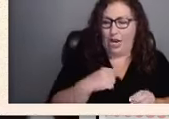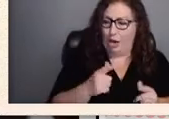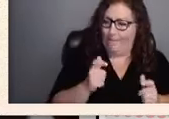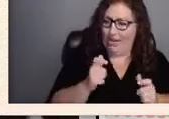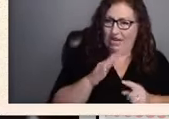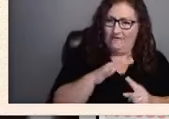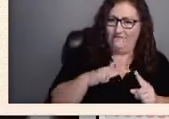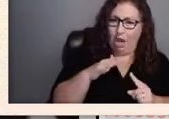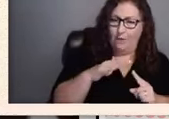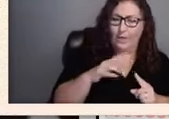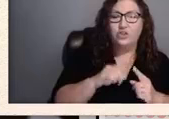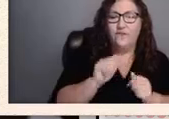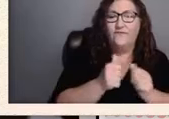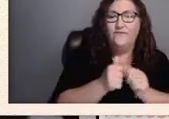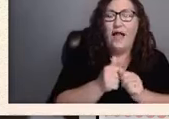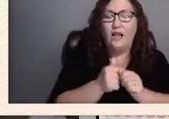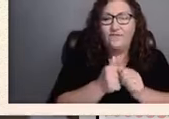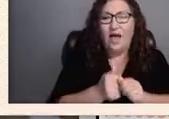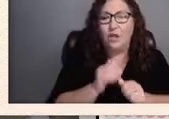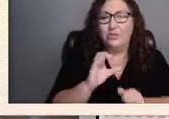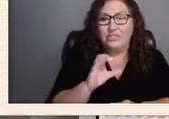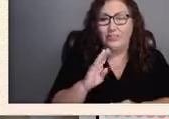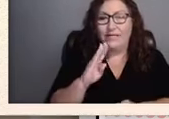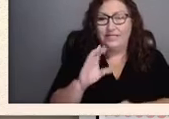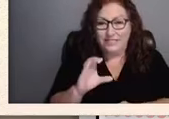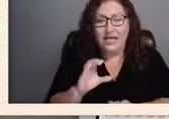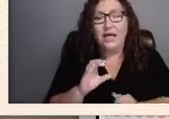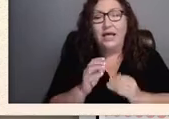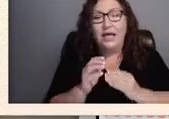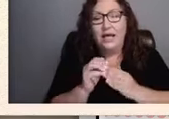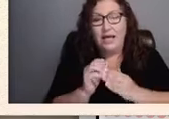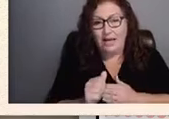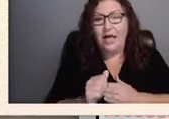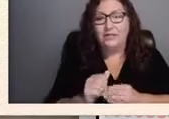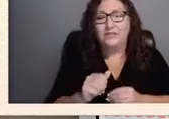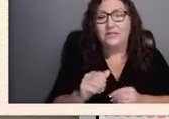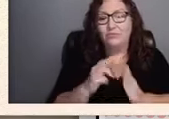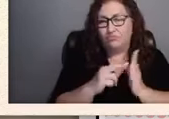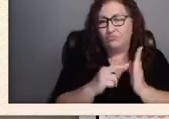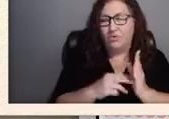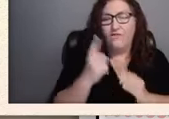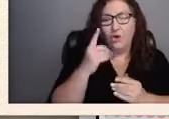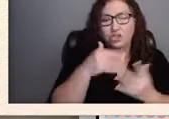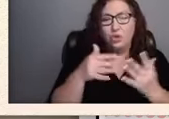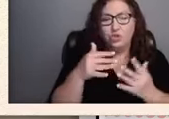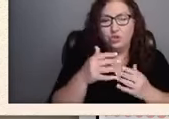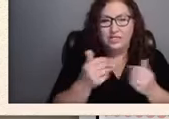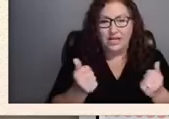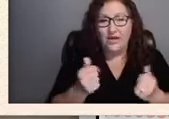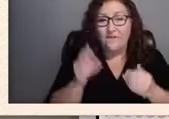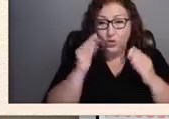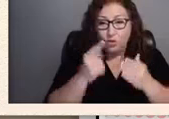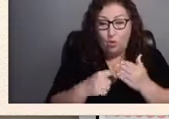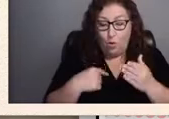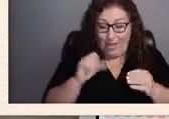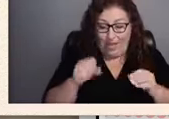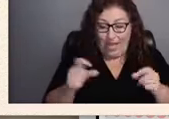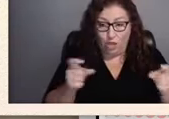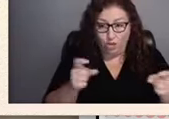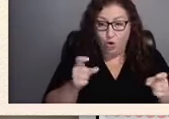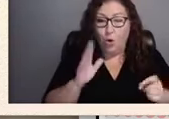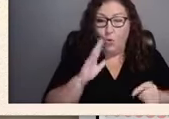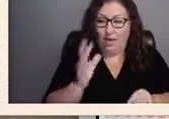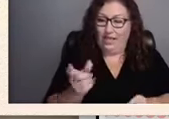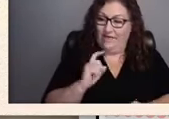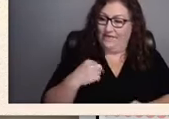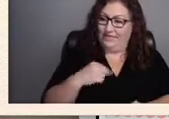CDC guidelines as it relates to social distancing. So focusing on what we can control will give us a sense of control, predictability, and